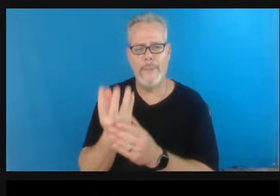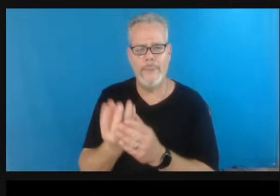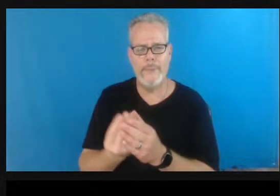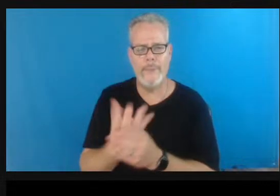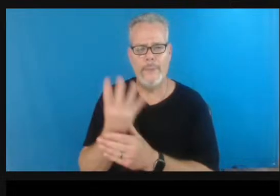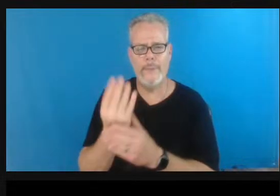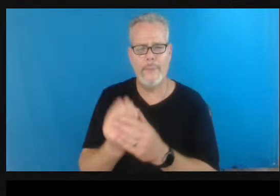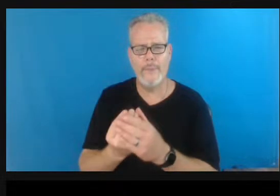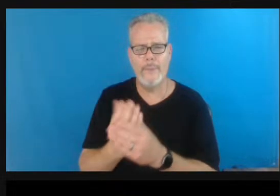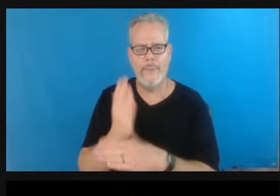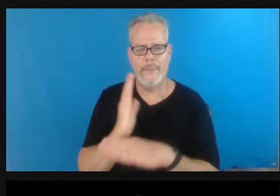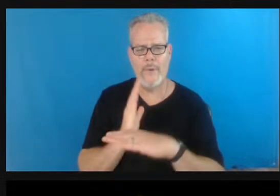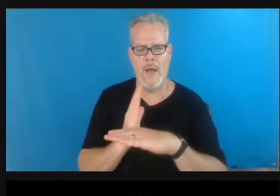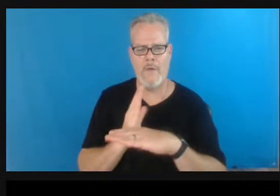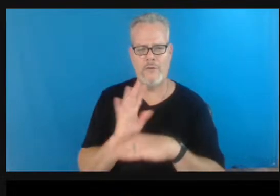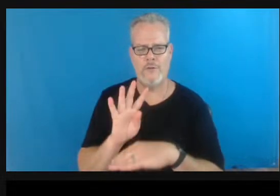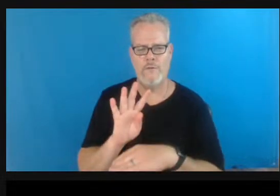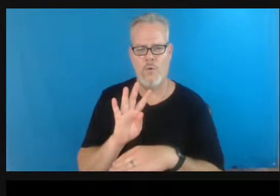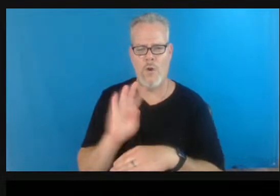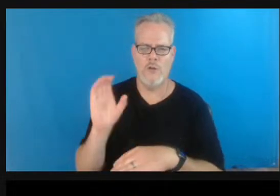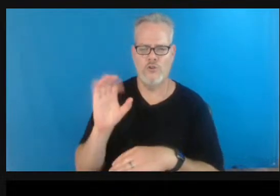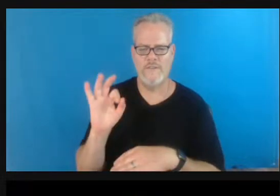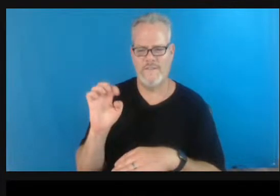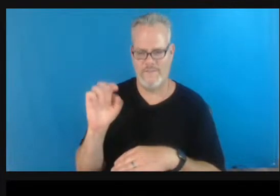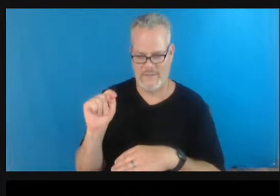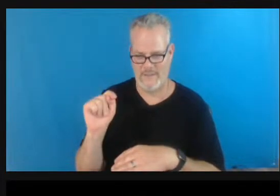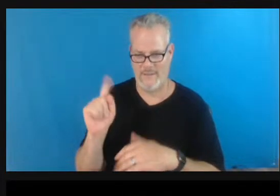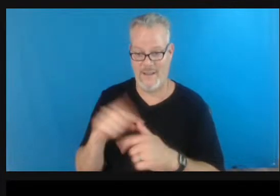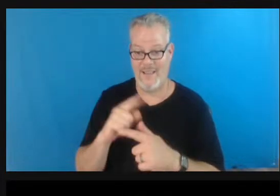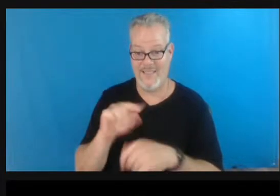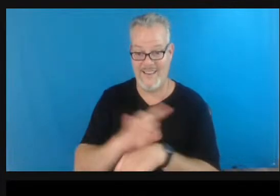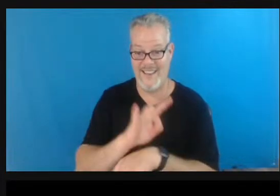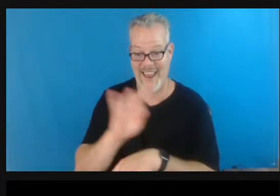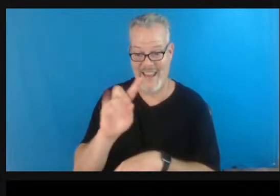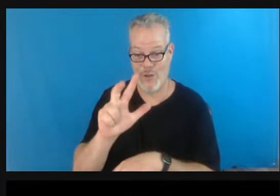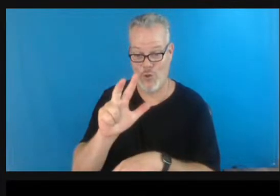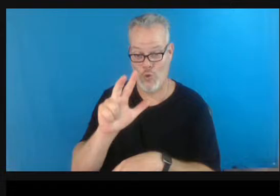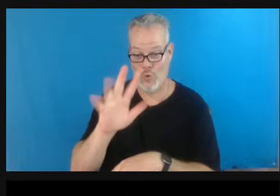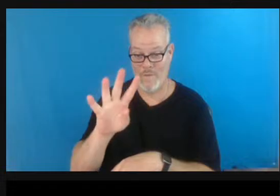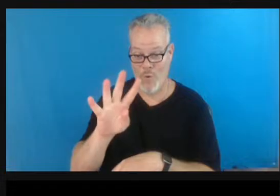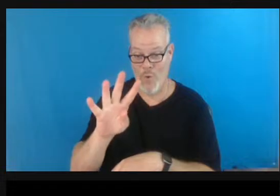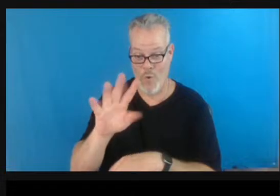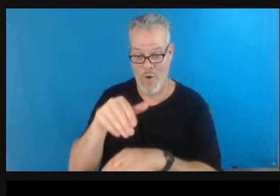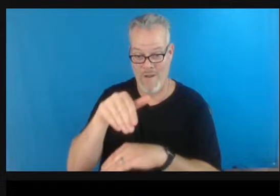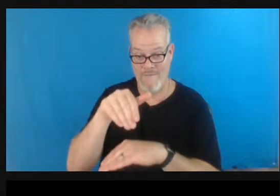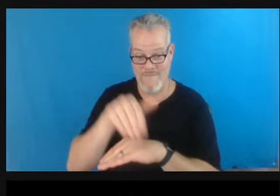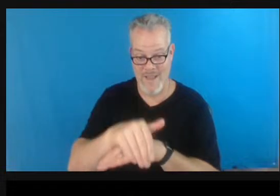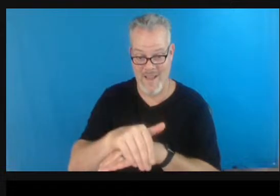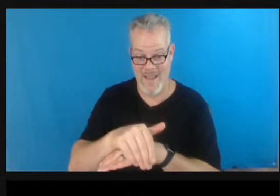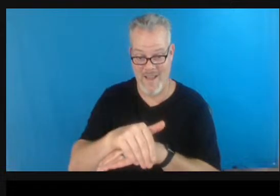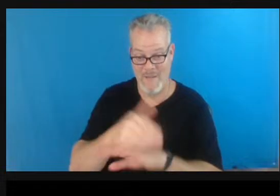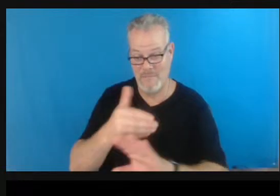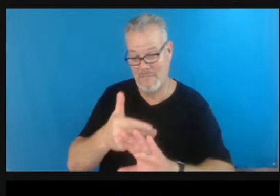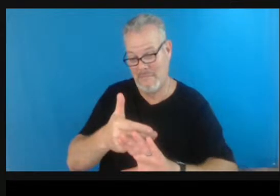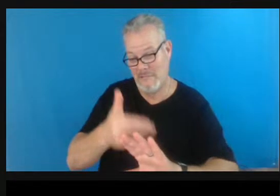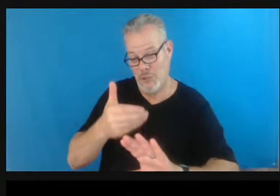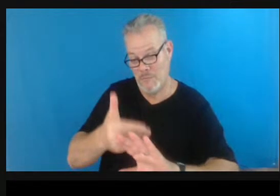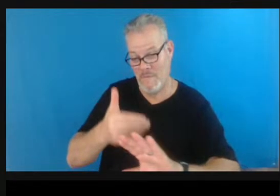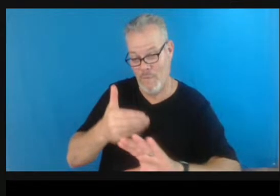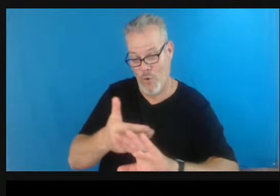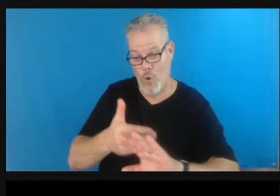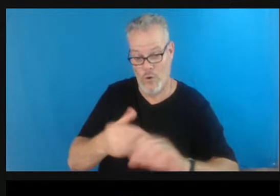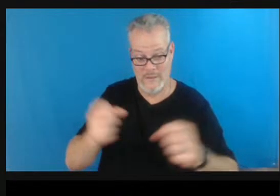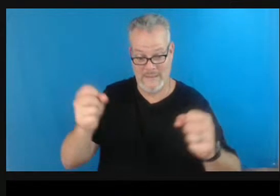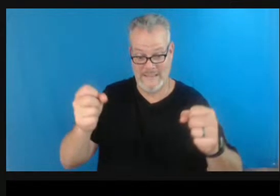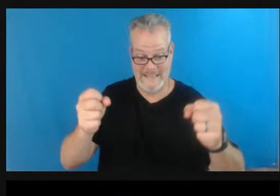And until they ended at 8:34. Just prior to this, the south vent had minor fountain of less